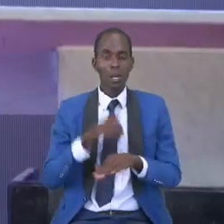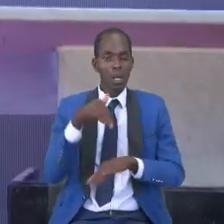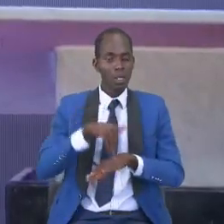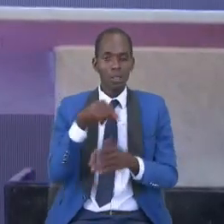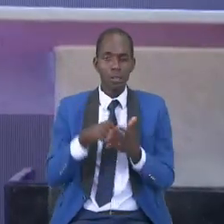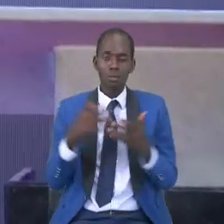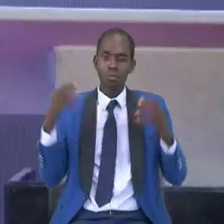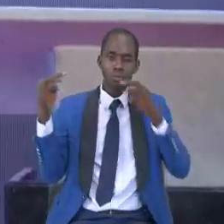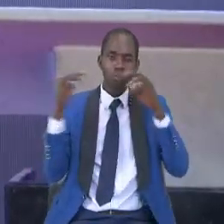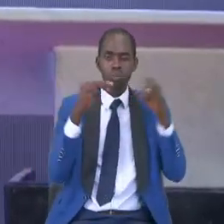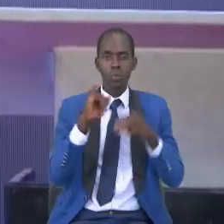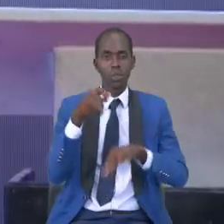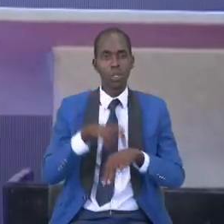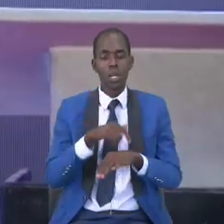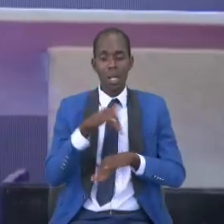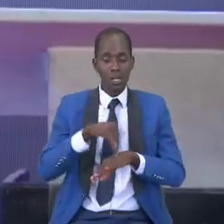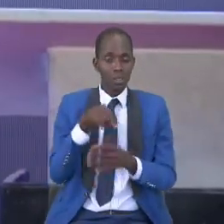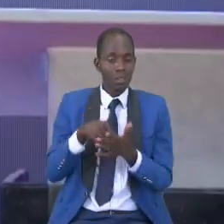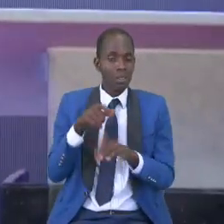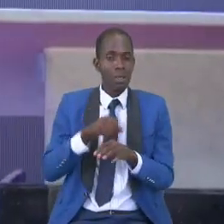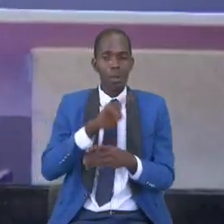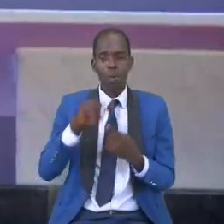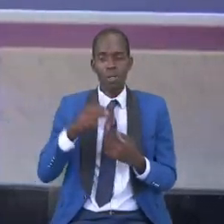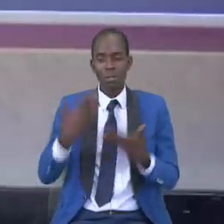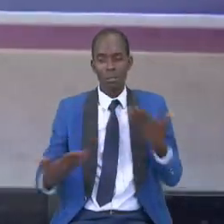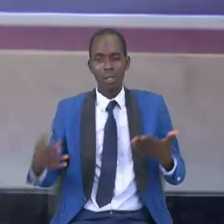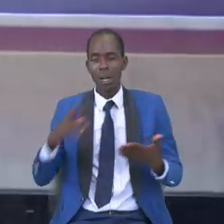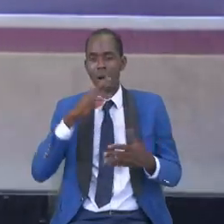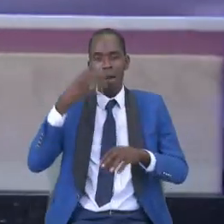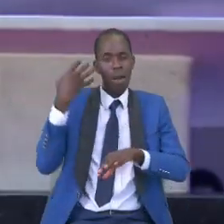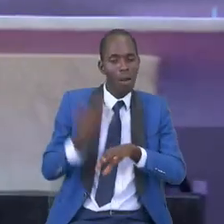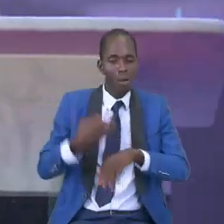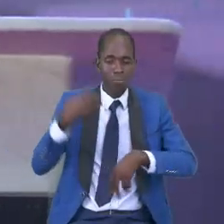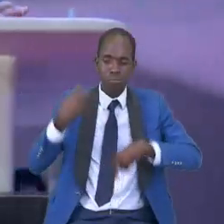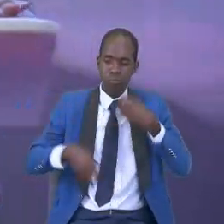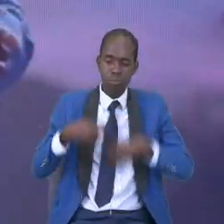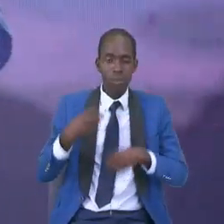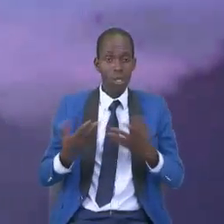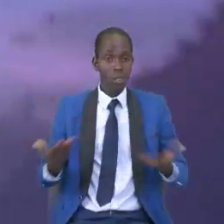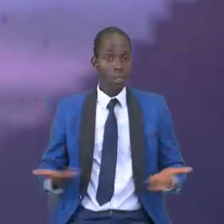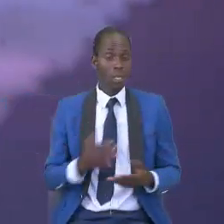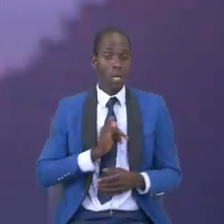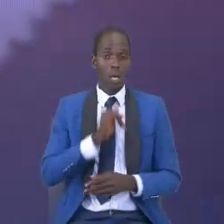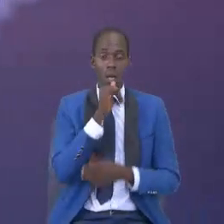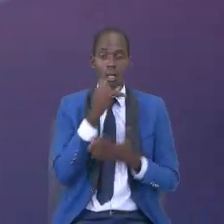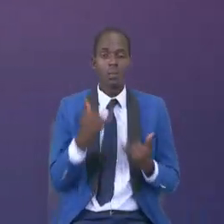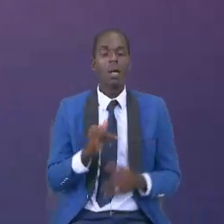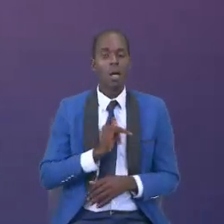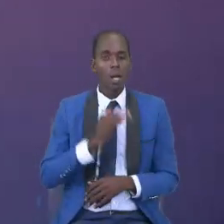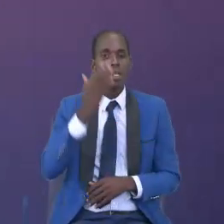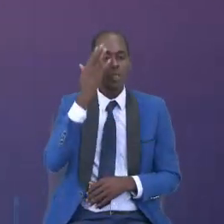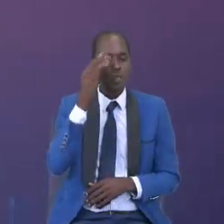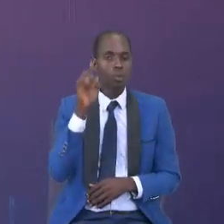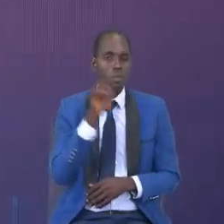time, at this time when things are tough and difficult, in this place I am now, I know,